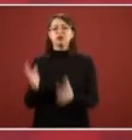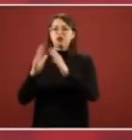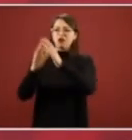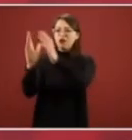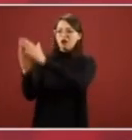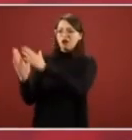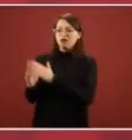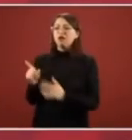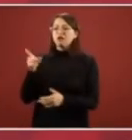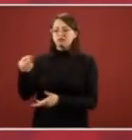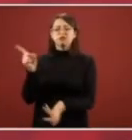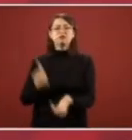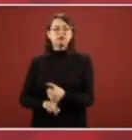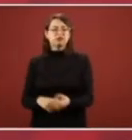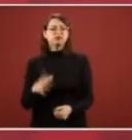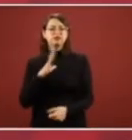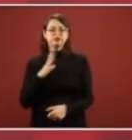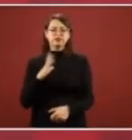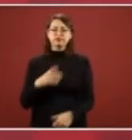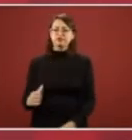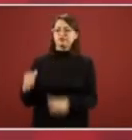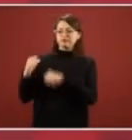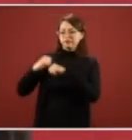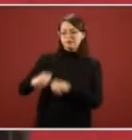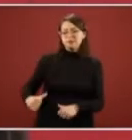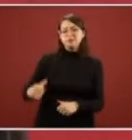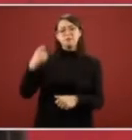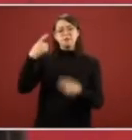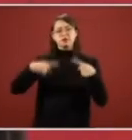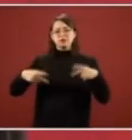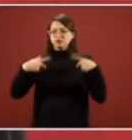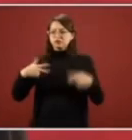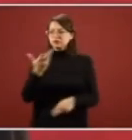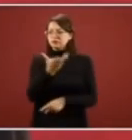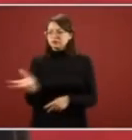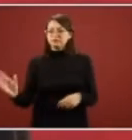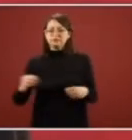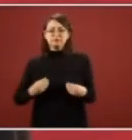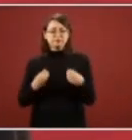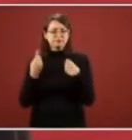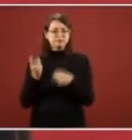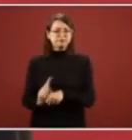casas. In the homes. Donde vive la gente. Where the people live.